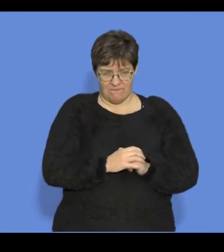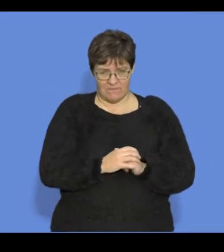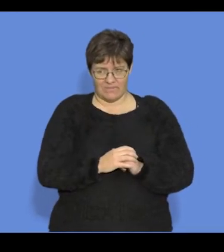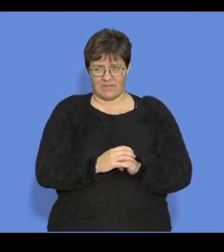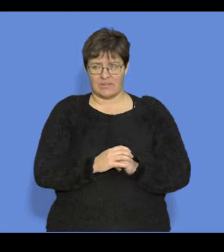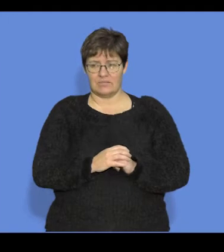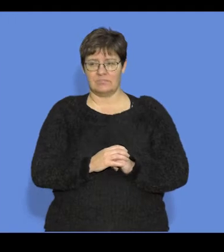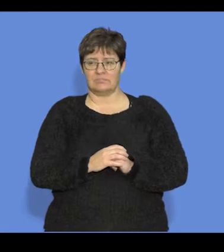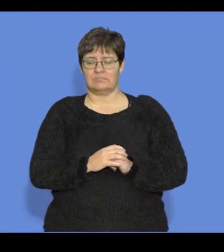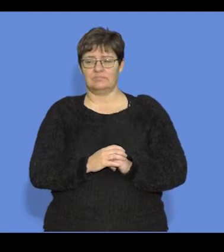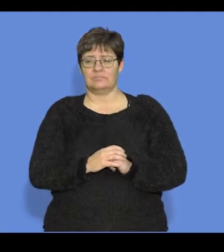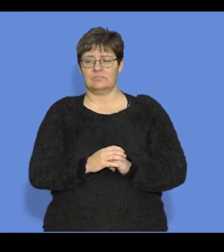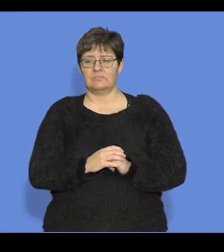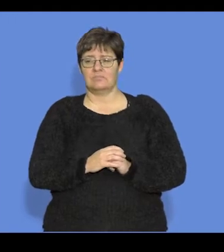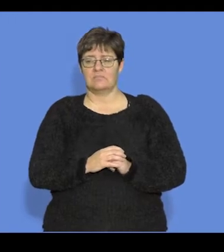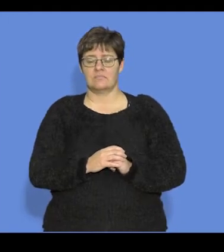walls. Then,